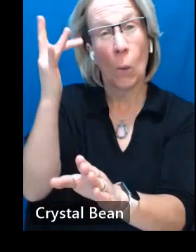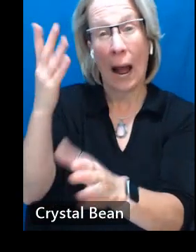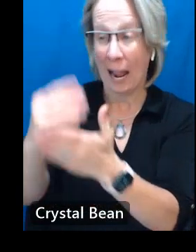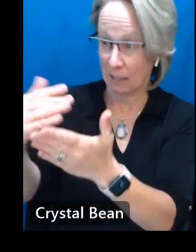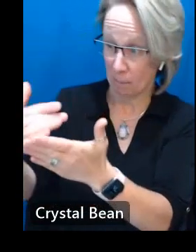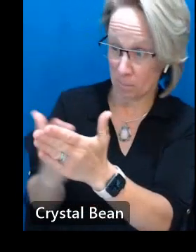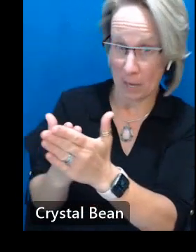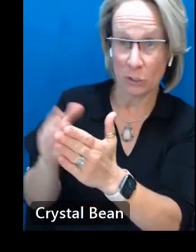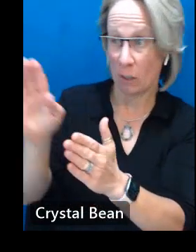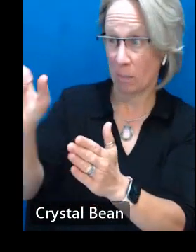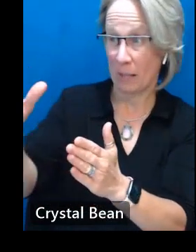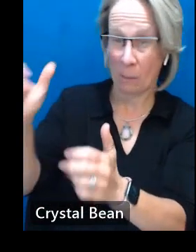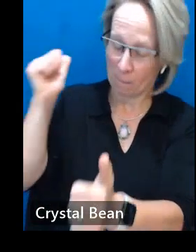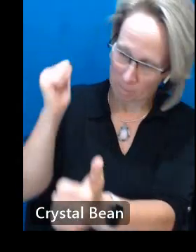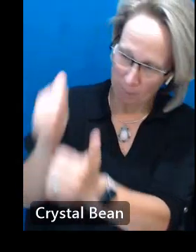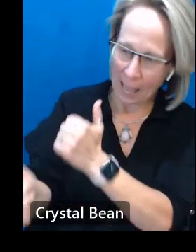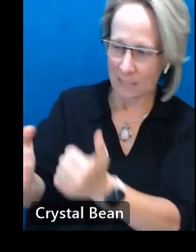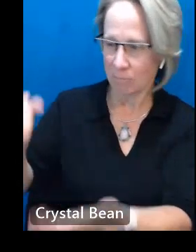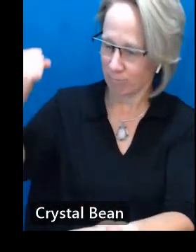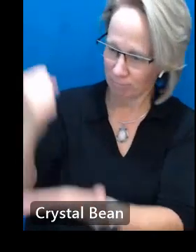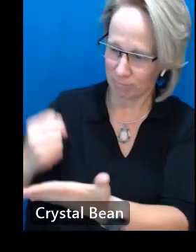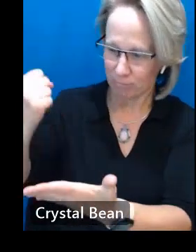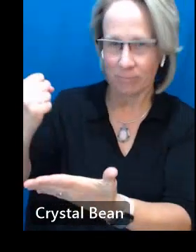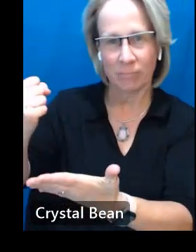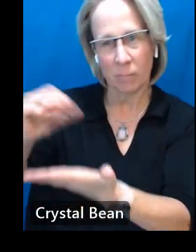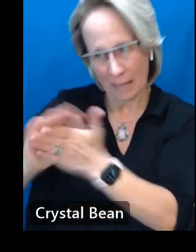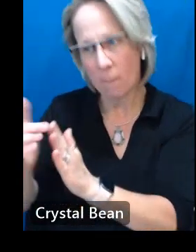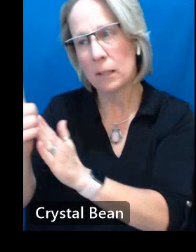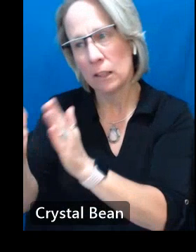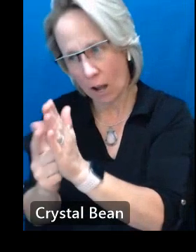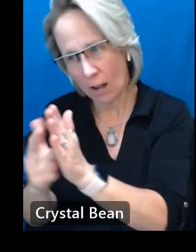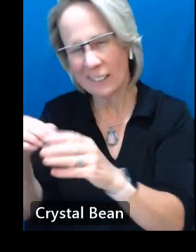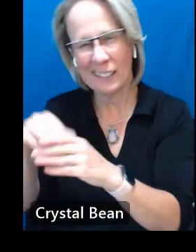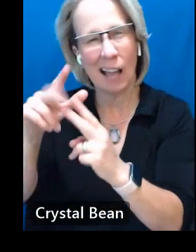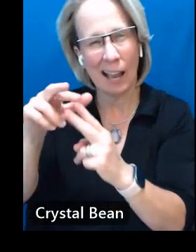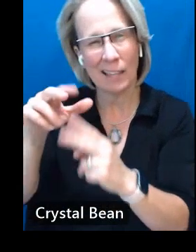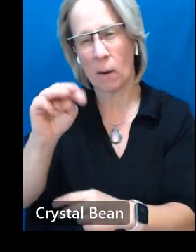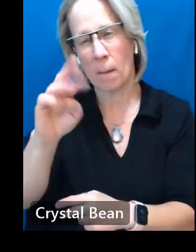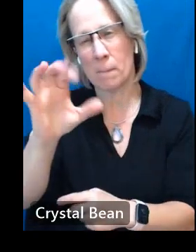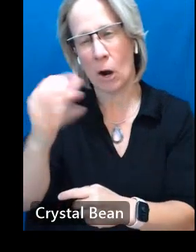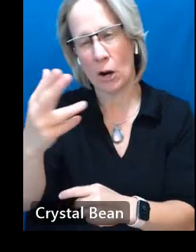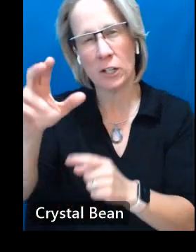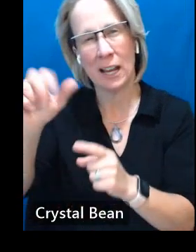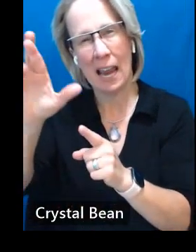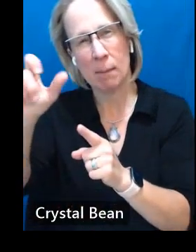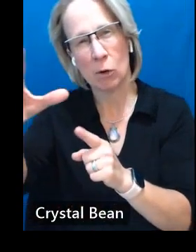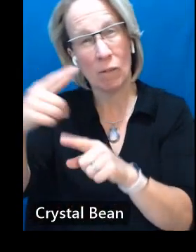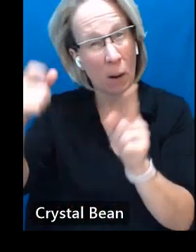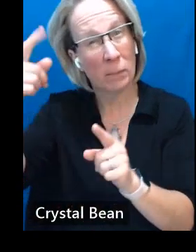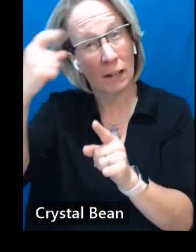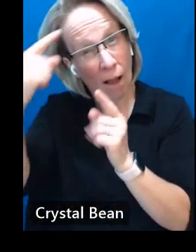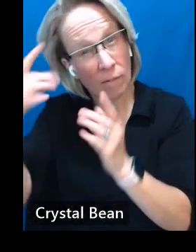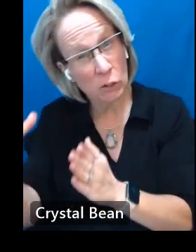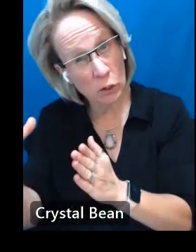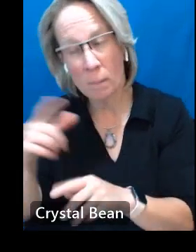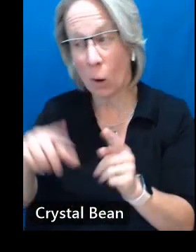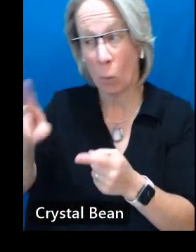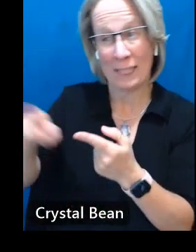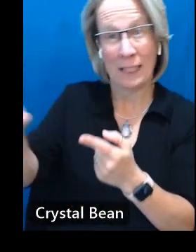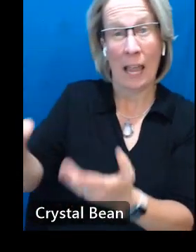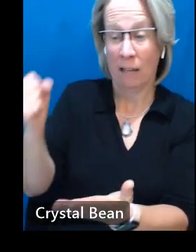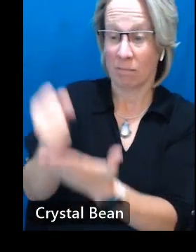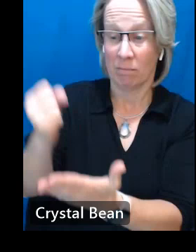by the governor in March or April, depending on the year. And then as soon as the governor signs the budget bill, all of